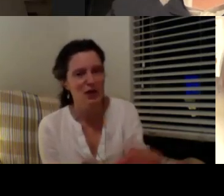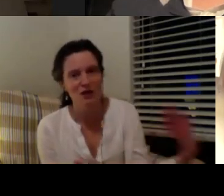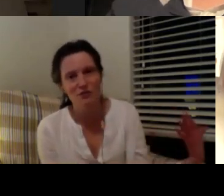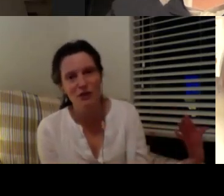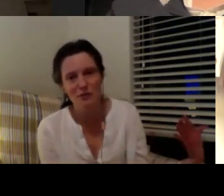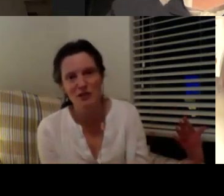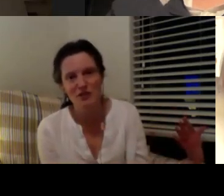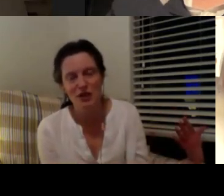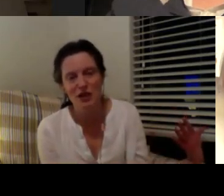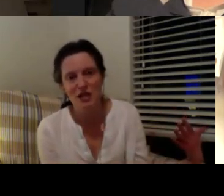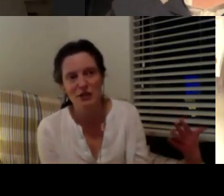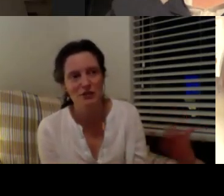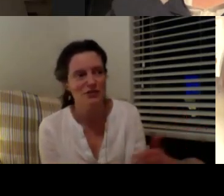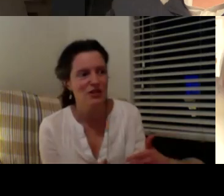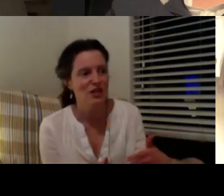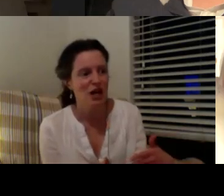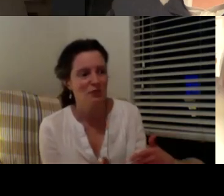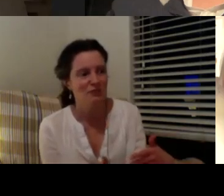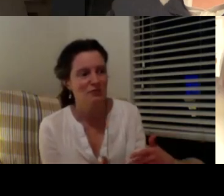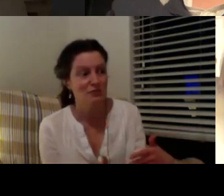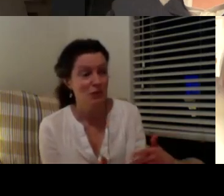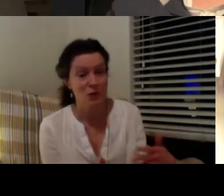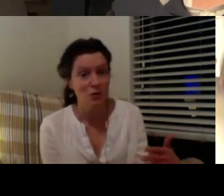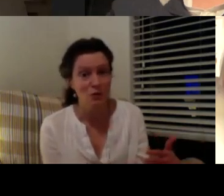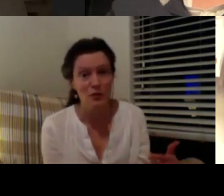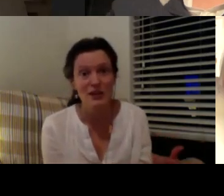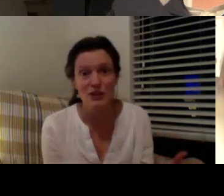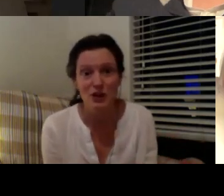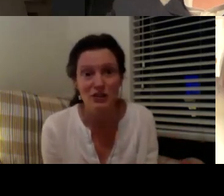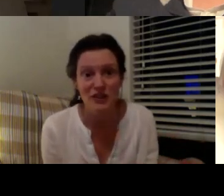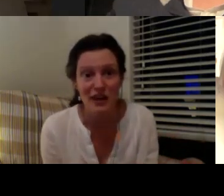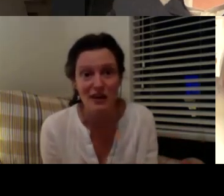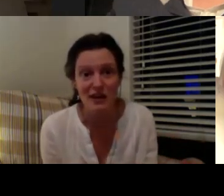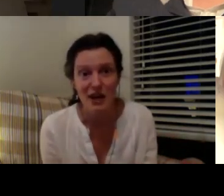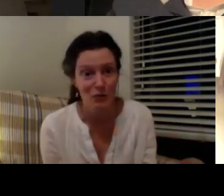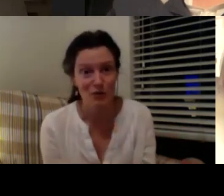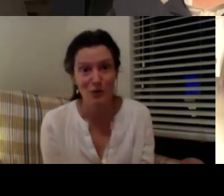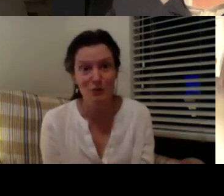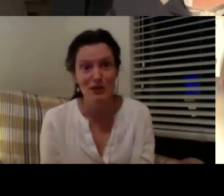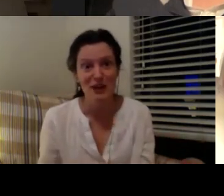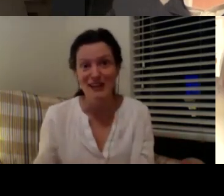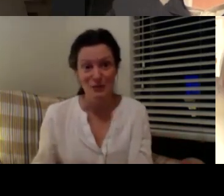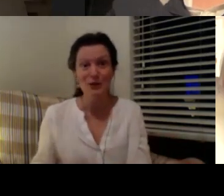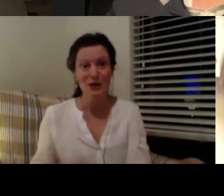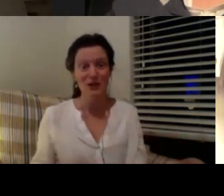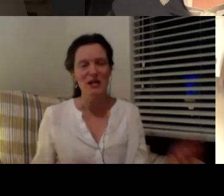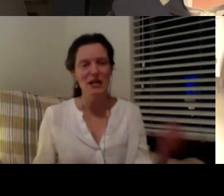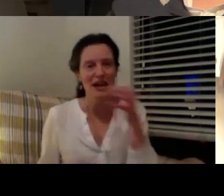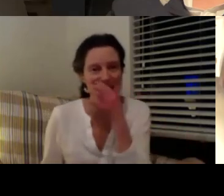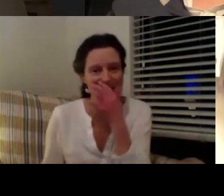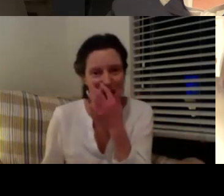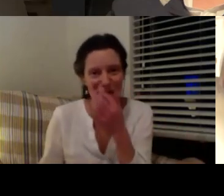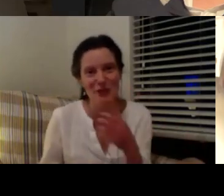have been off ramps because we're caretakers, we can show you all day how to work remotely, right? Like we know how to do